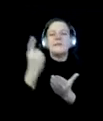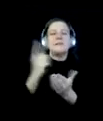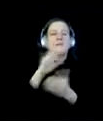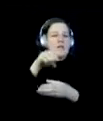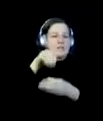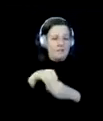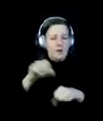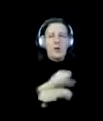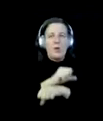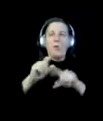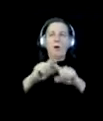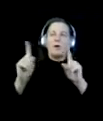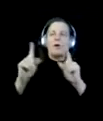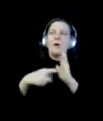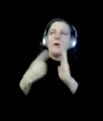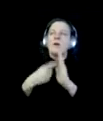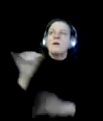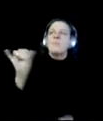also this,